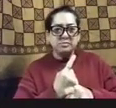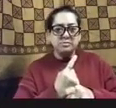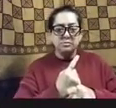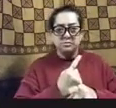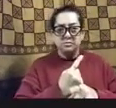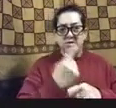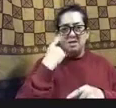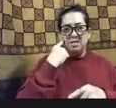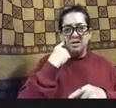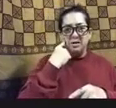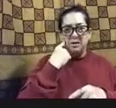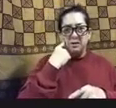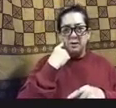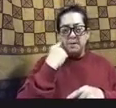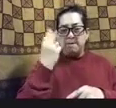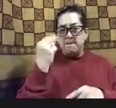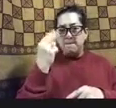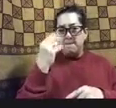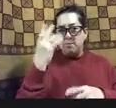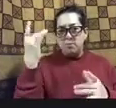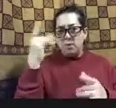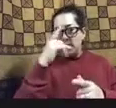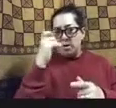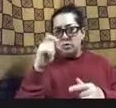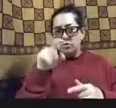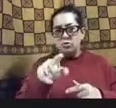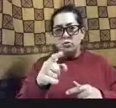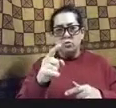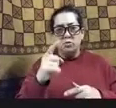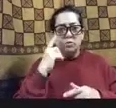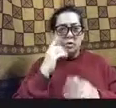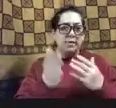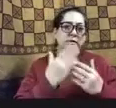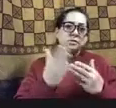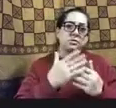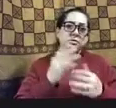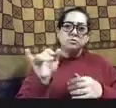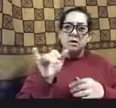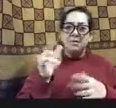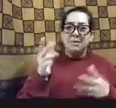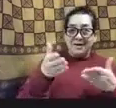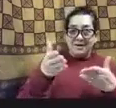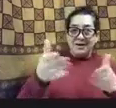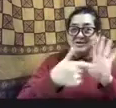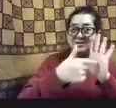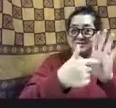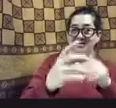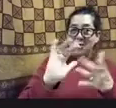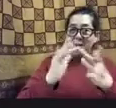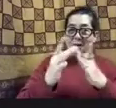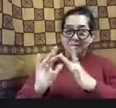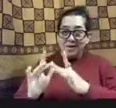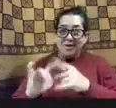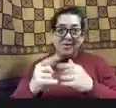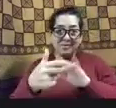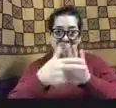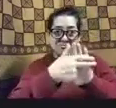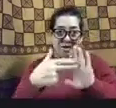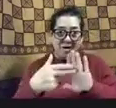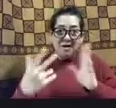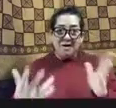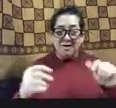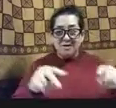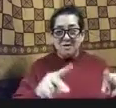I think, you know, and it's funny because you would think it would be as easy as like, here, check out these websites and these brands and, you